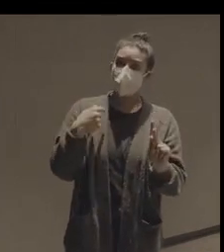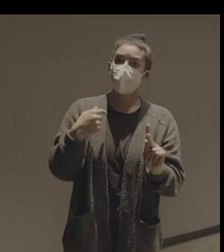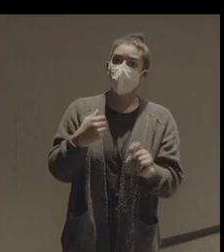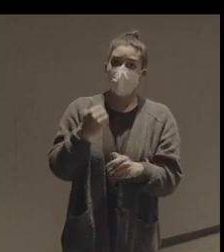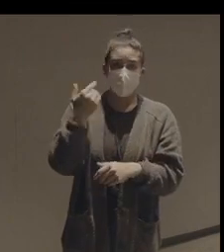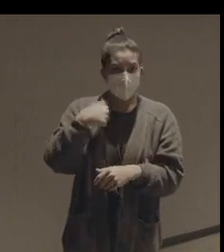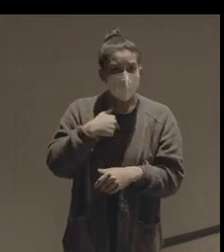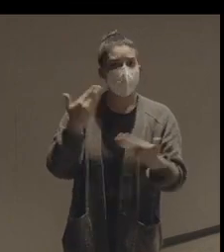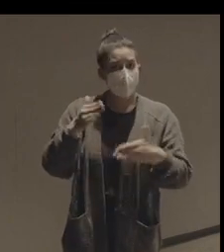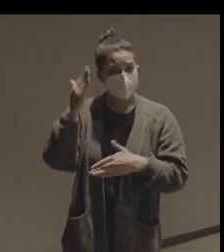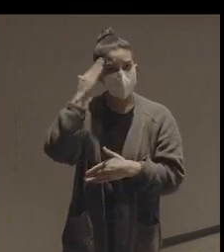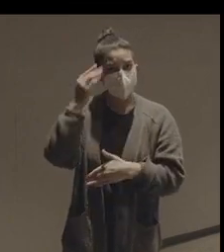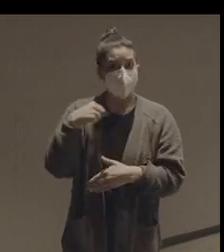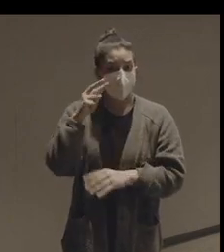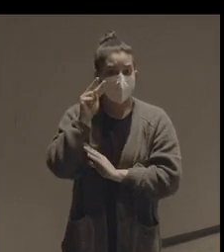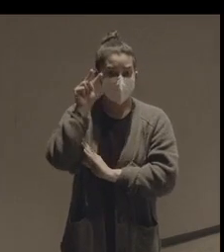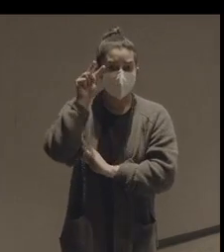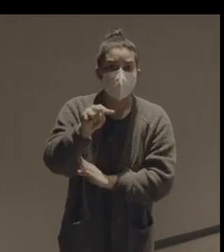same.